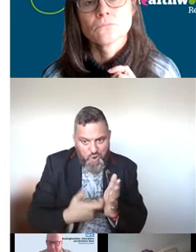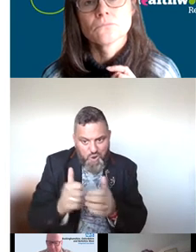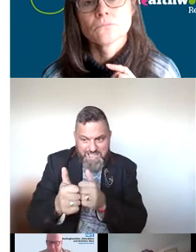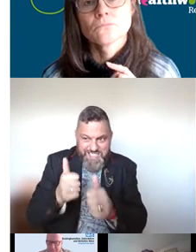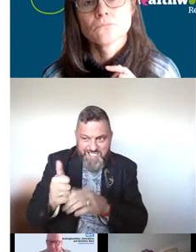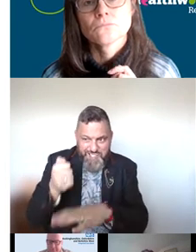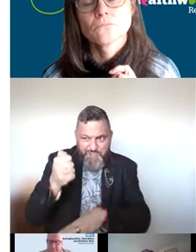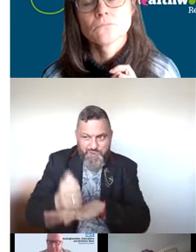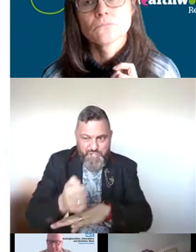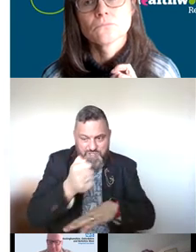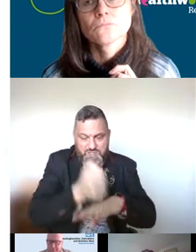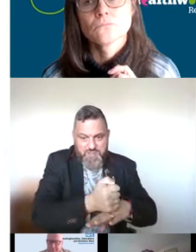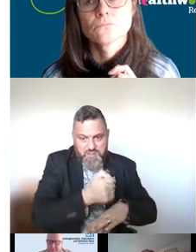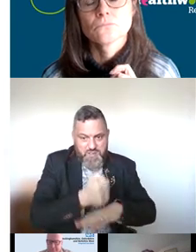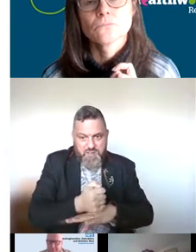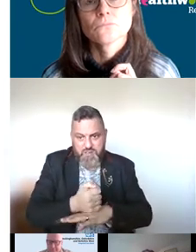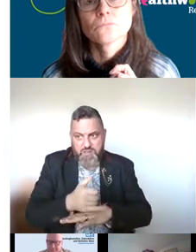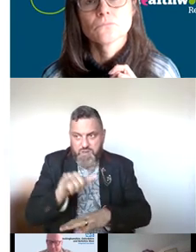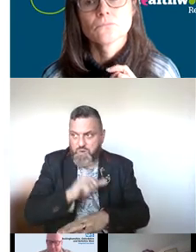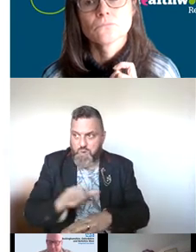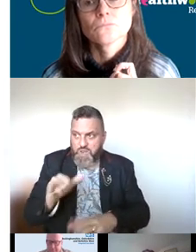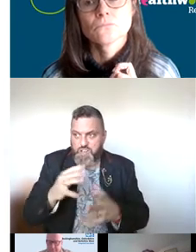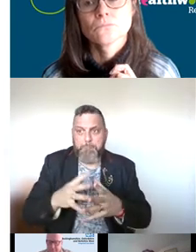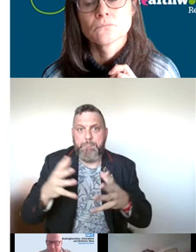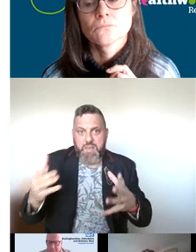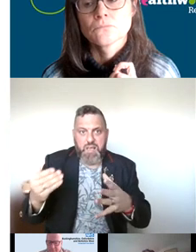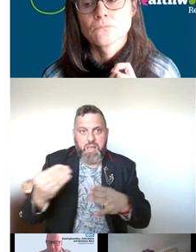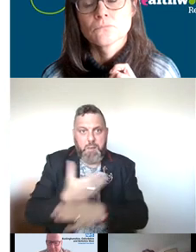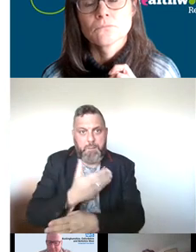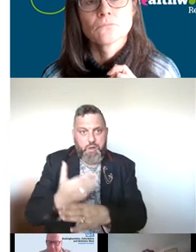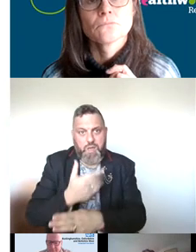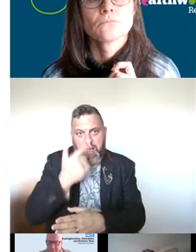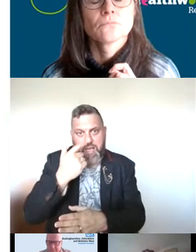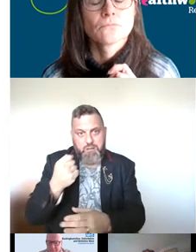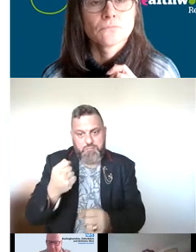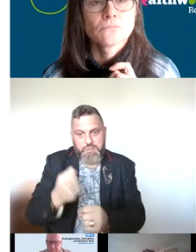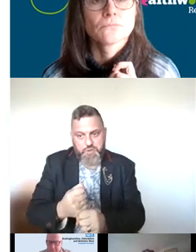the big employers within our areas can be doing